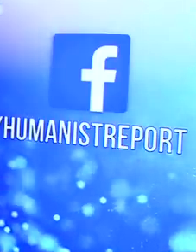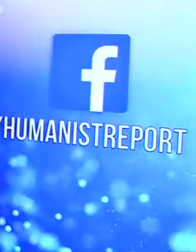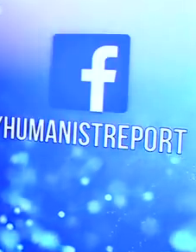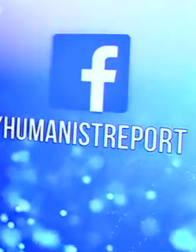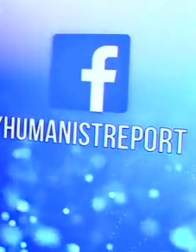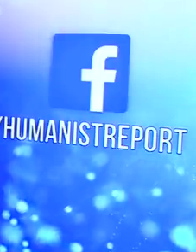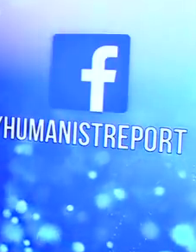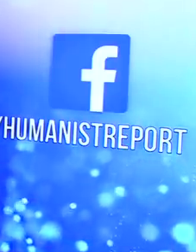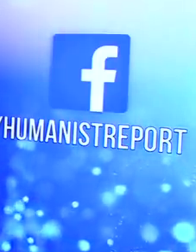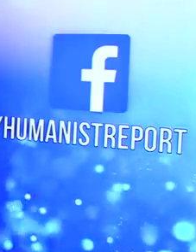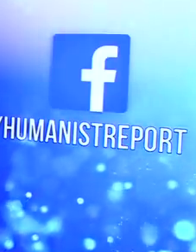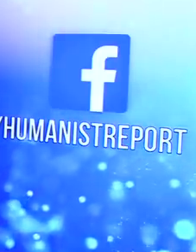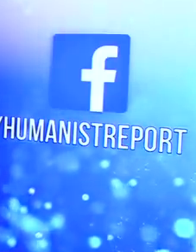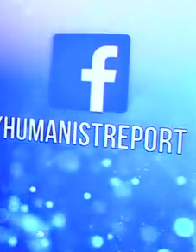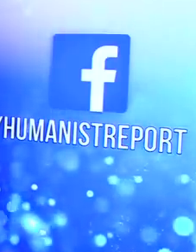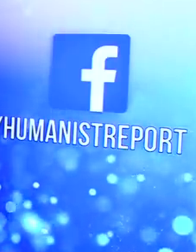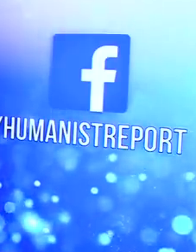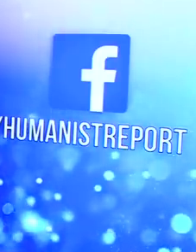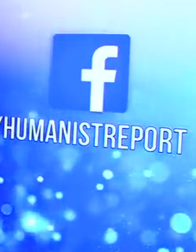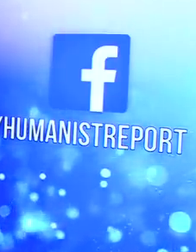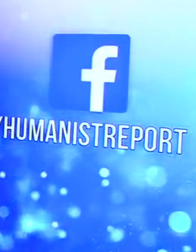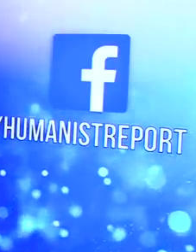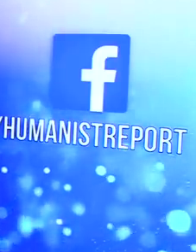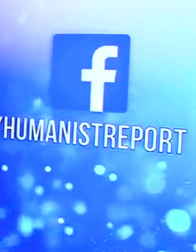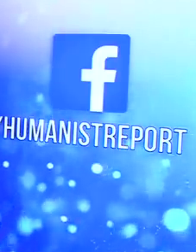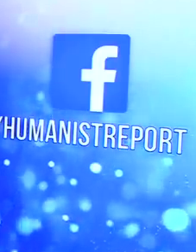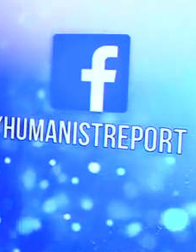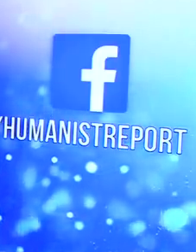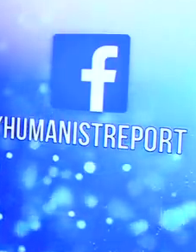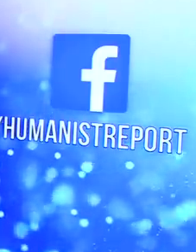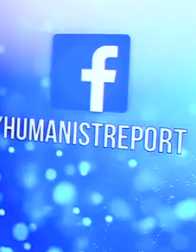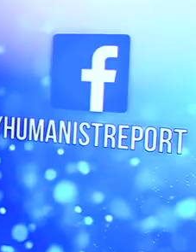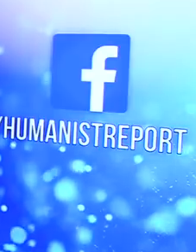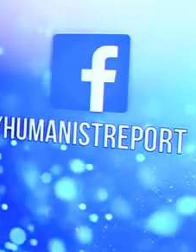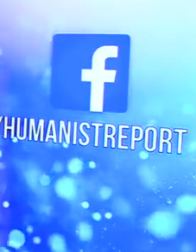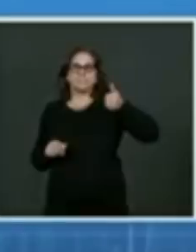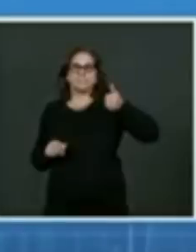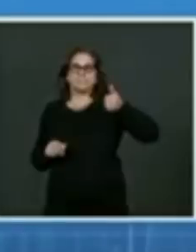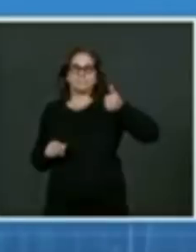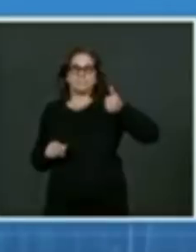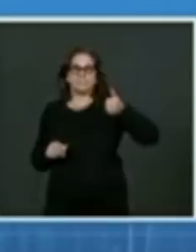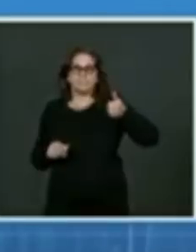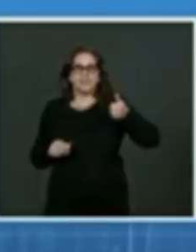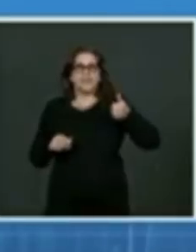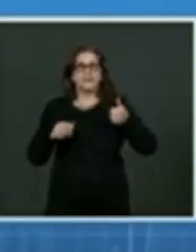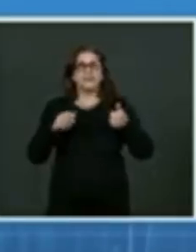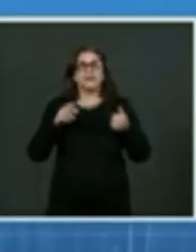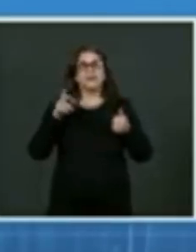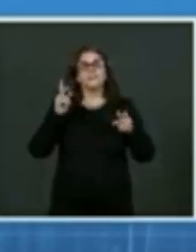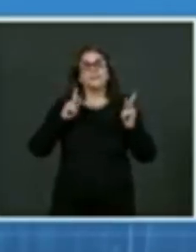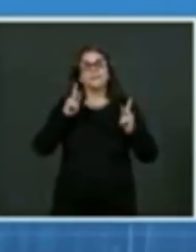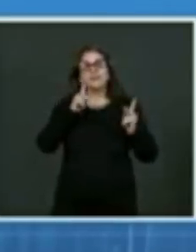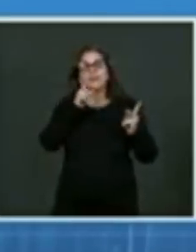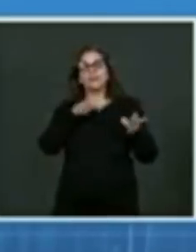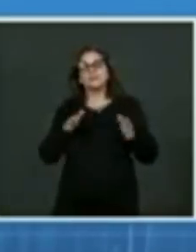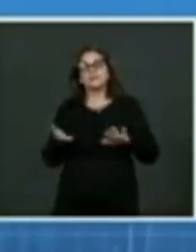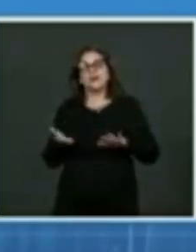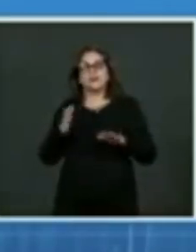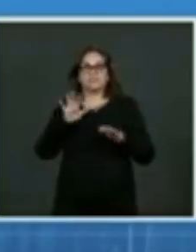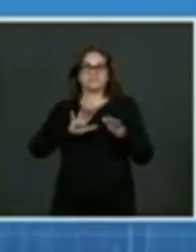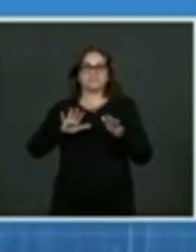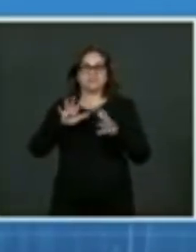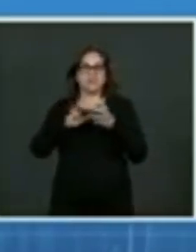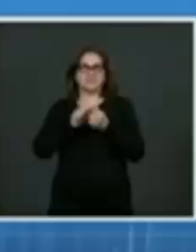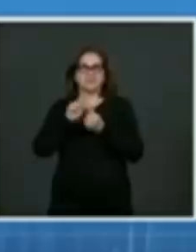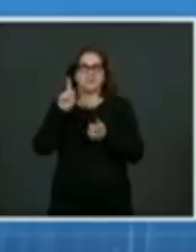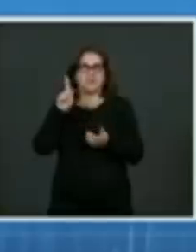longer. Stop being fucking dumb. She didn't say this. This is what she said, though. When I first started at CDC about 2 months ago,